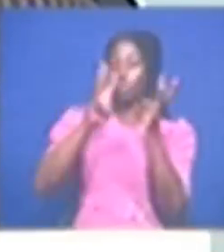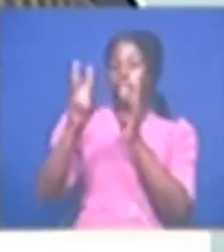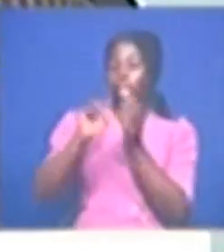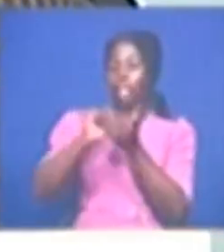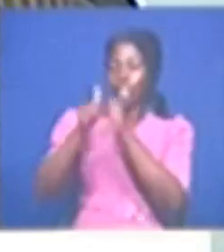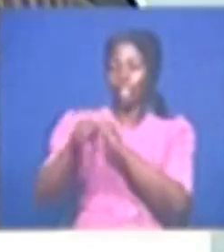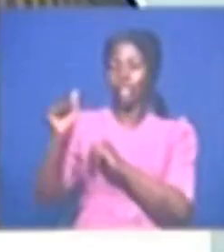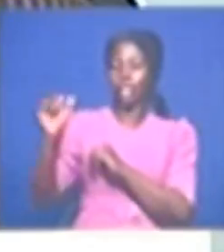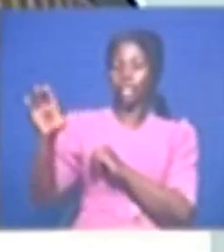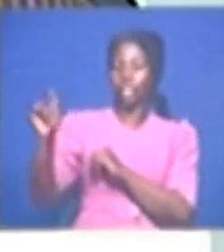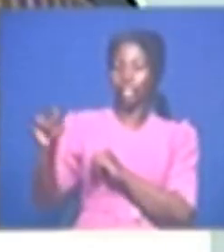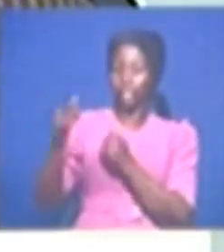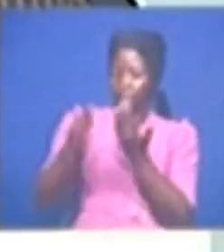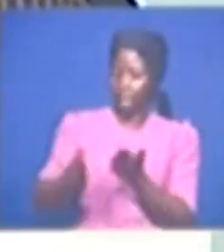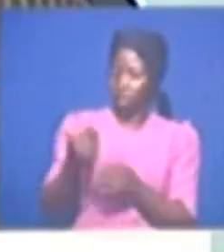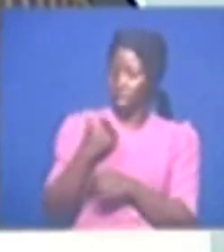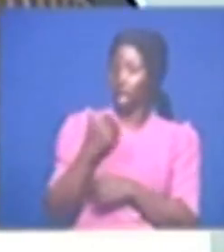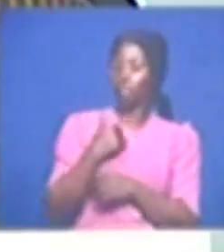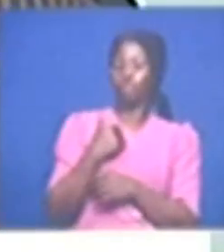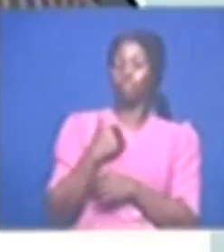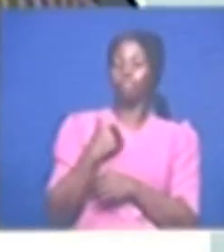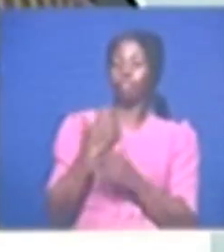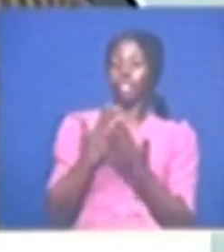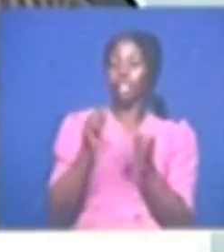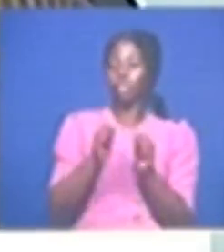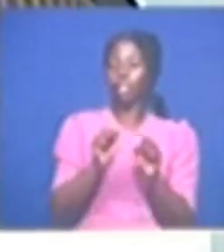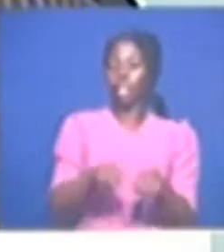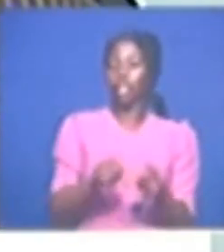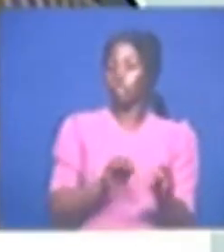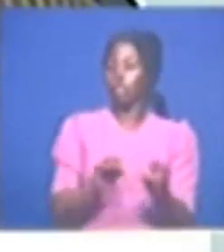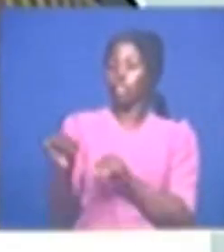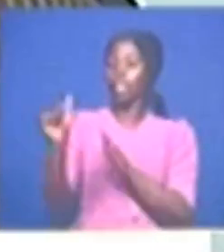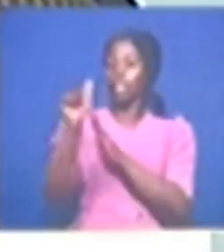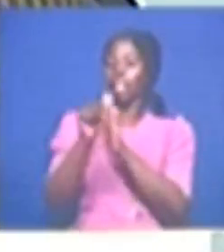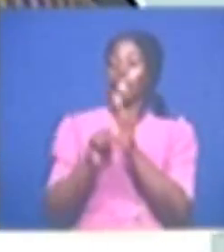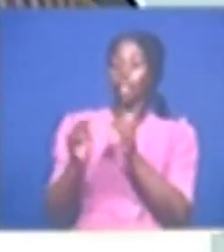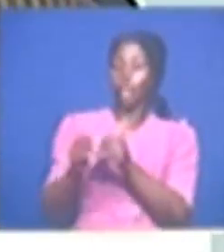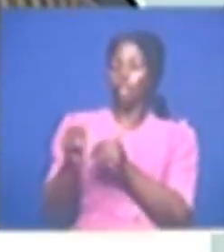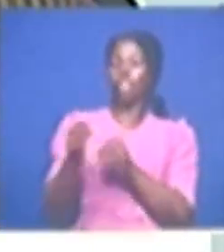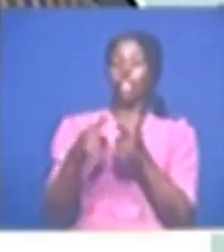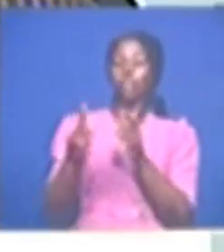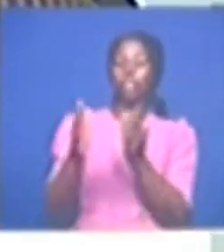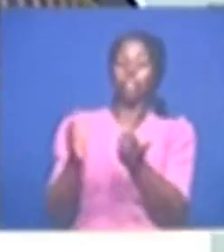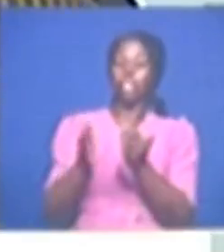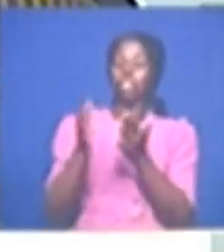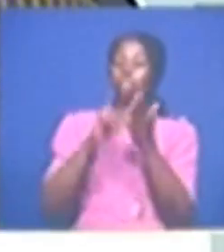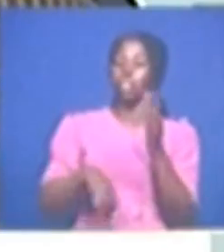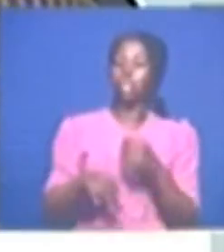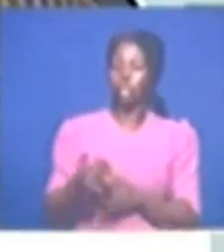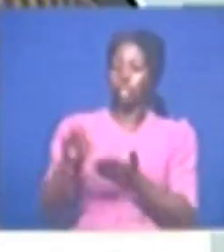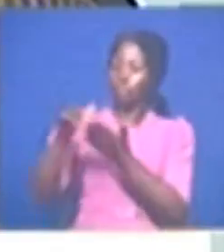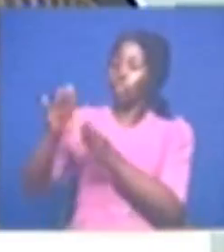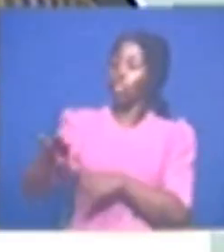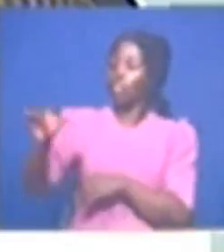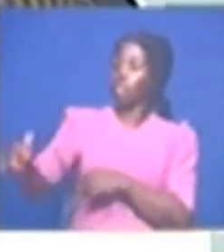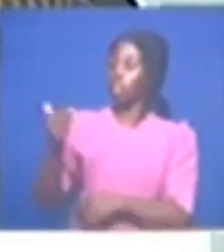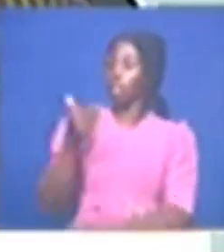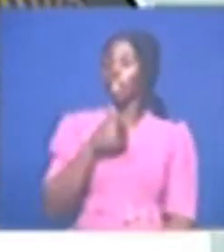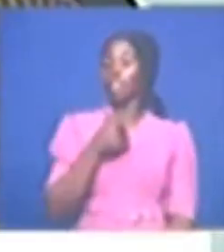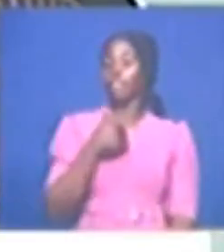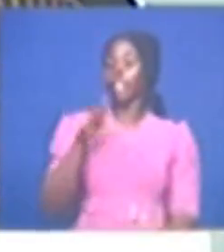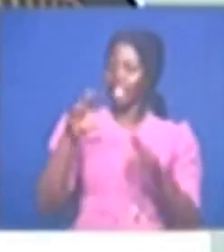to move this agenda quite forward. What we need is most of the counties have actually